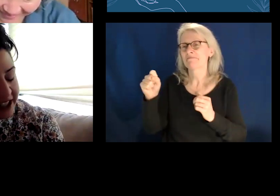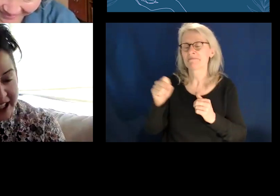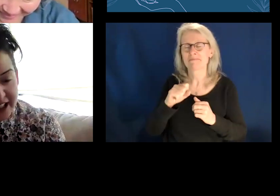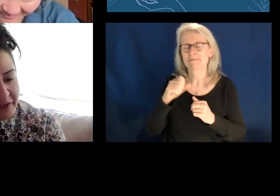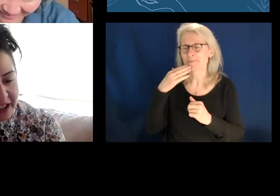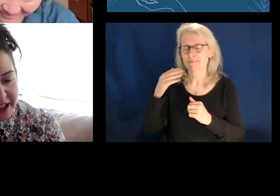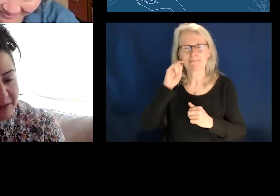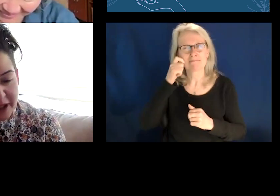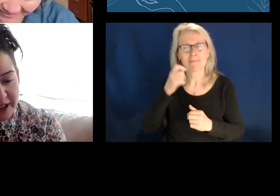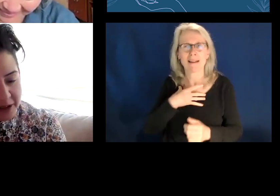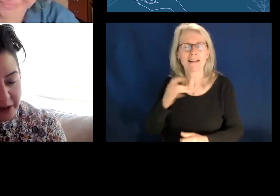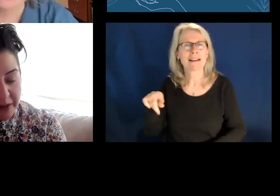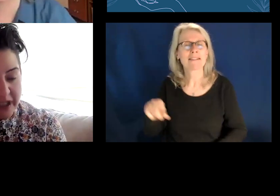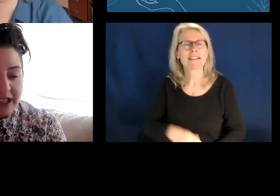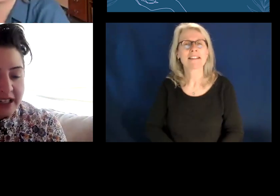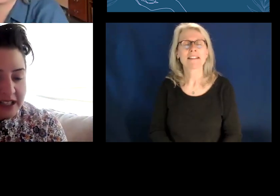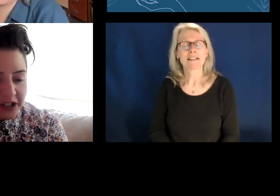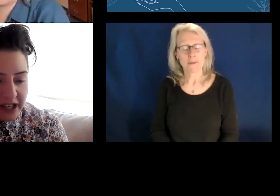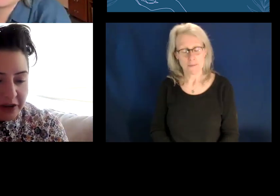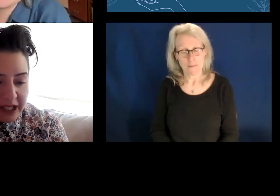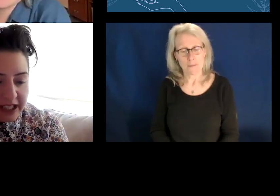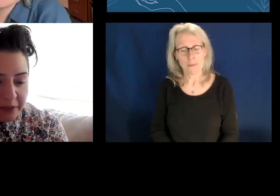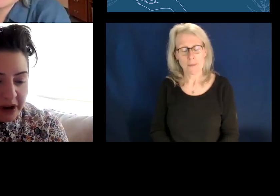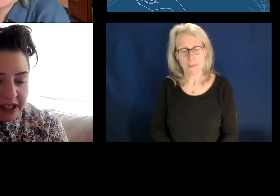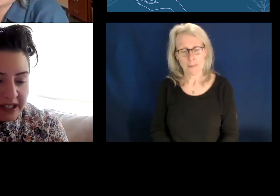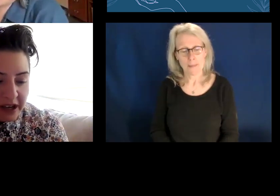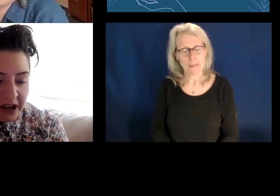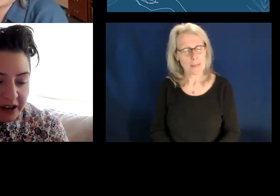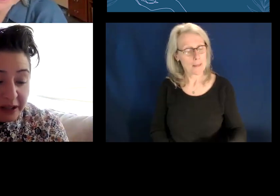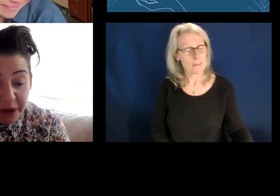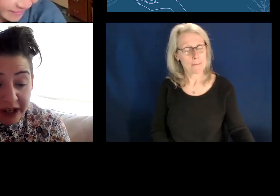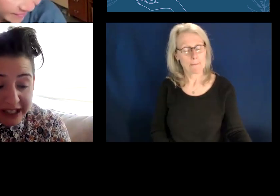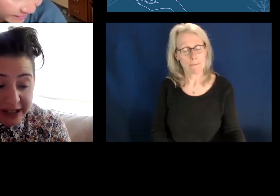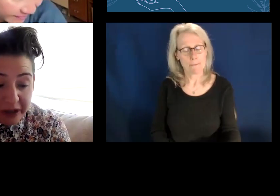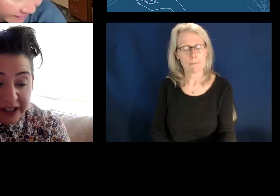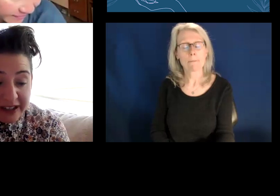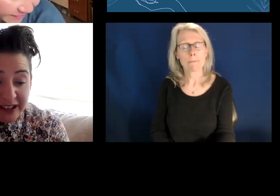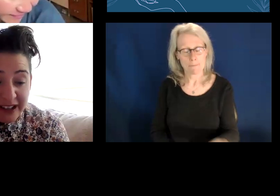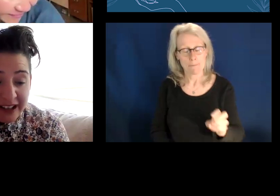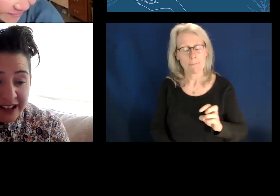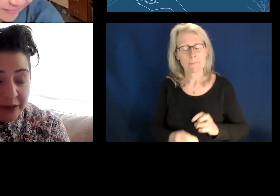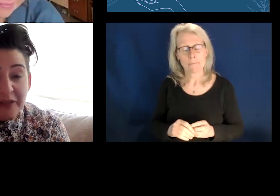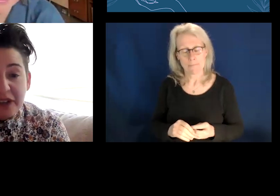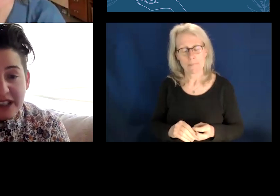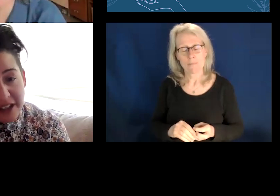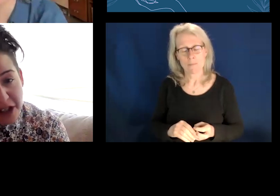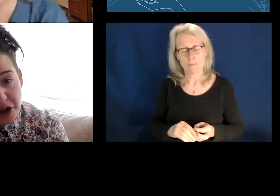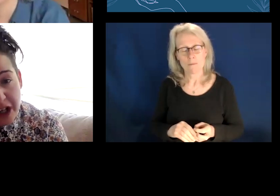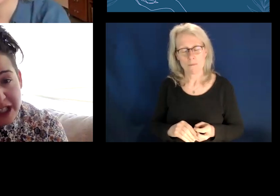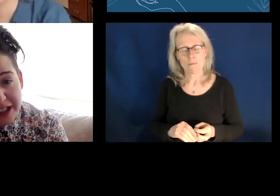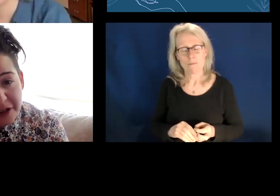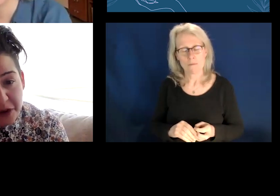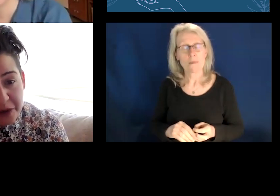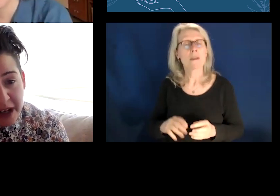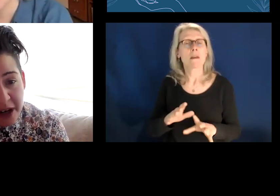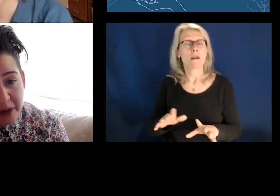You know, again, like I feel like similar to what I was saying, like it's just like really the process when it feels like there is